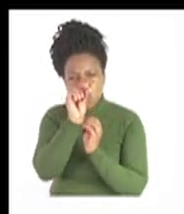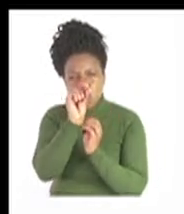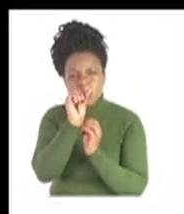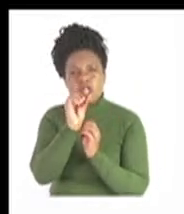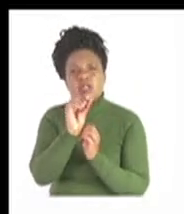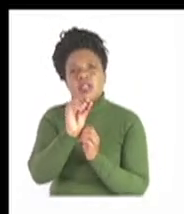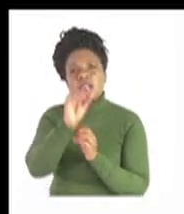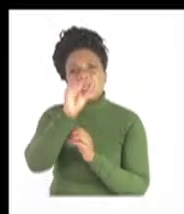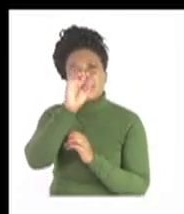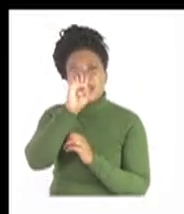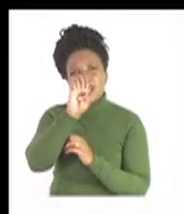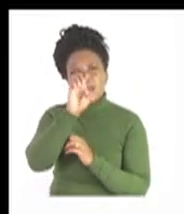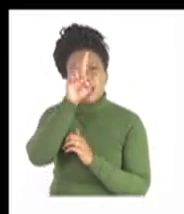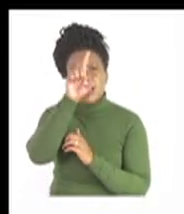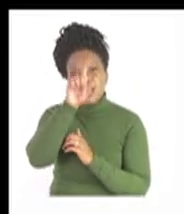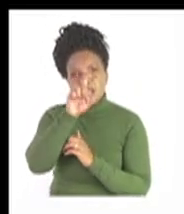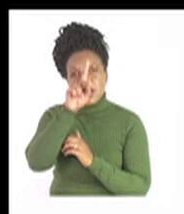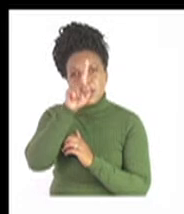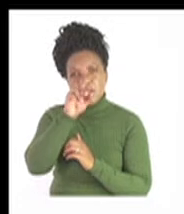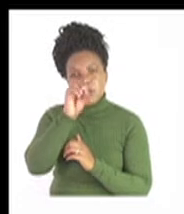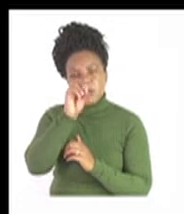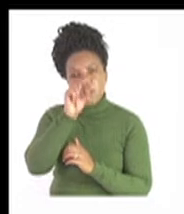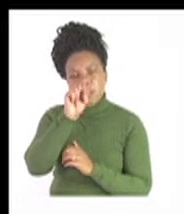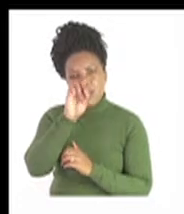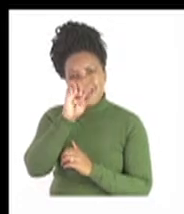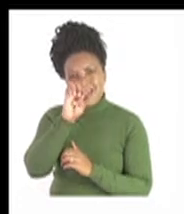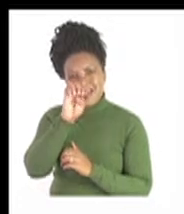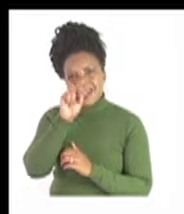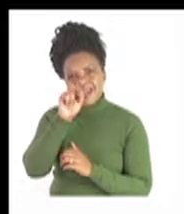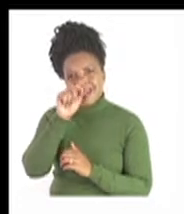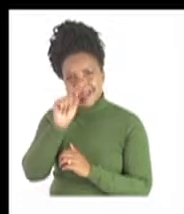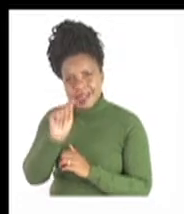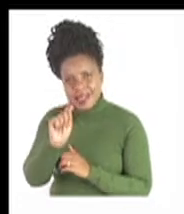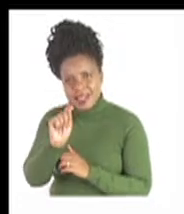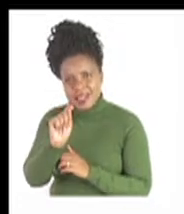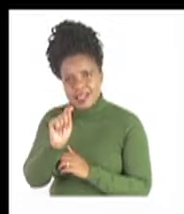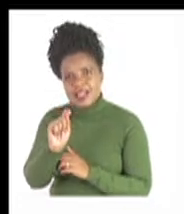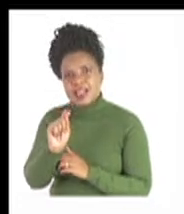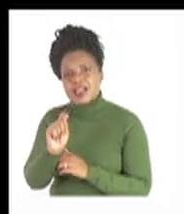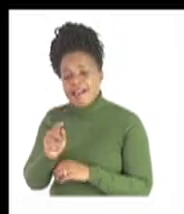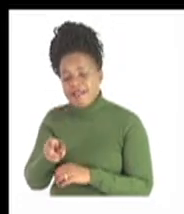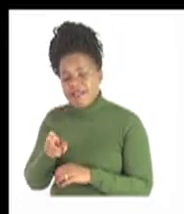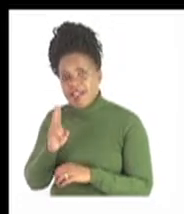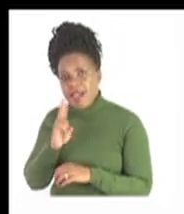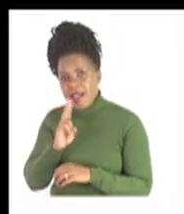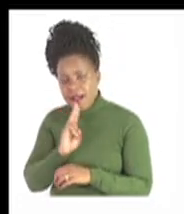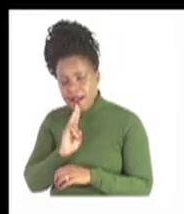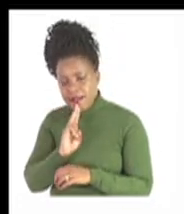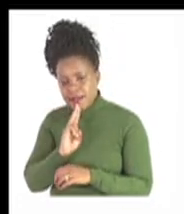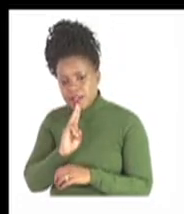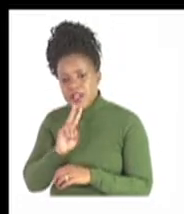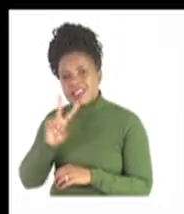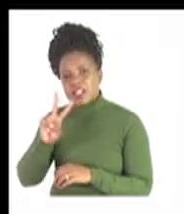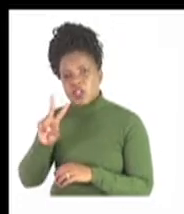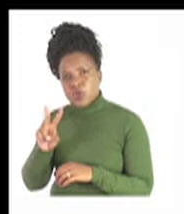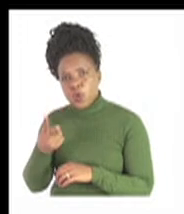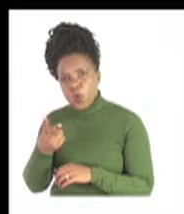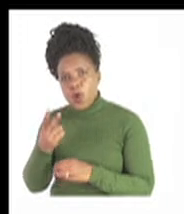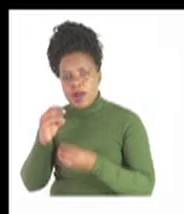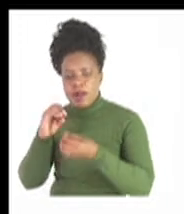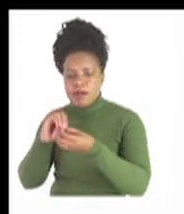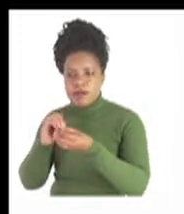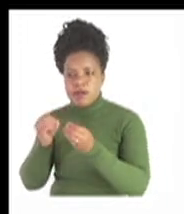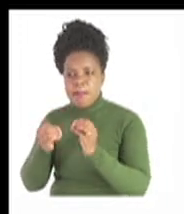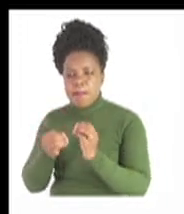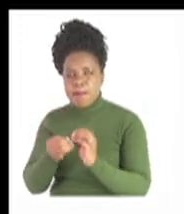the base number there is 3. The exponent or the power is 2. And the square number is 9. Or